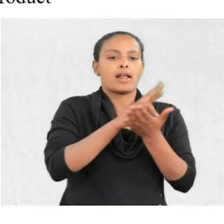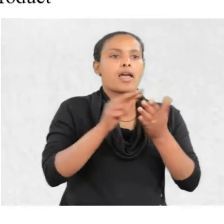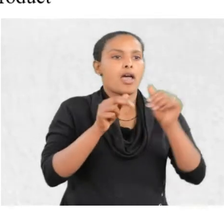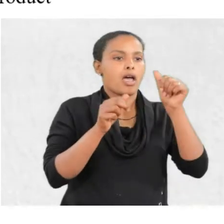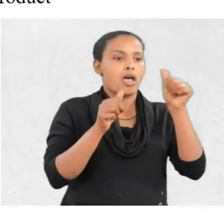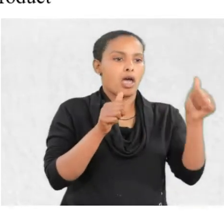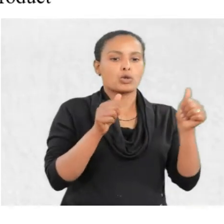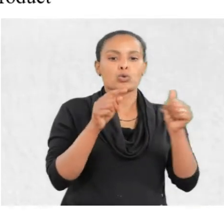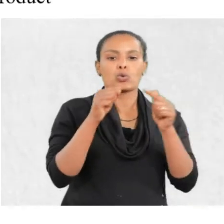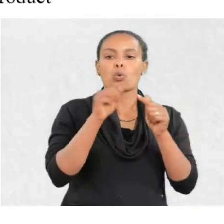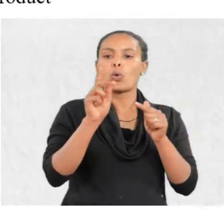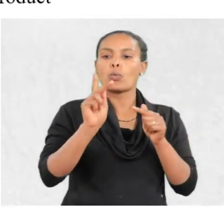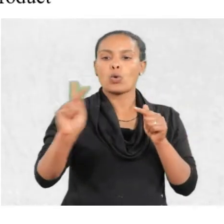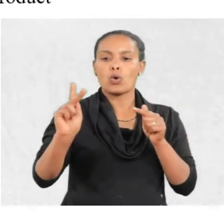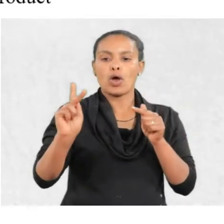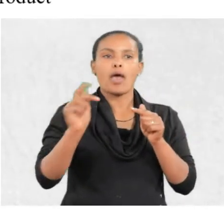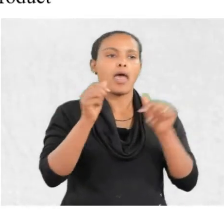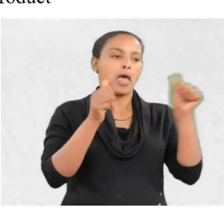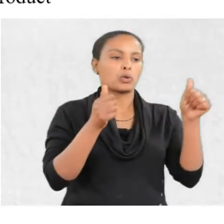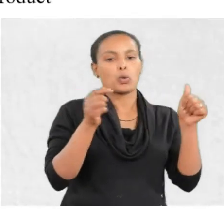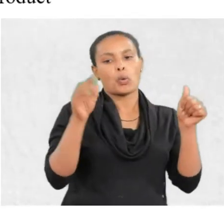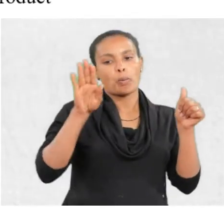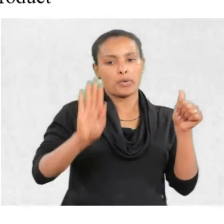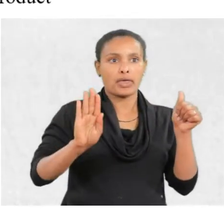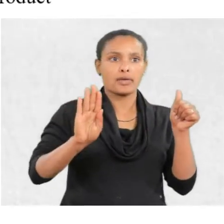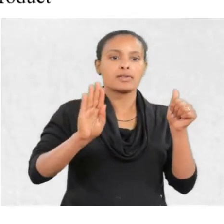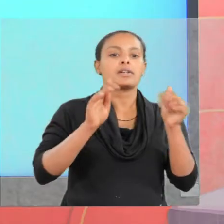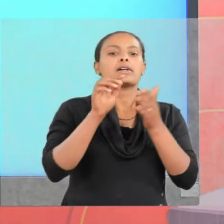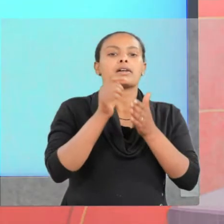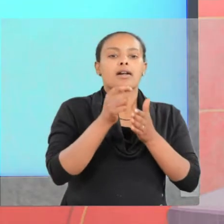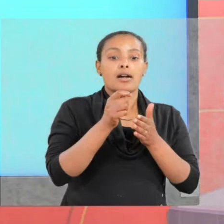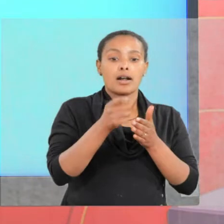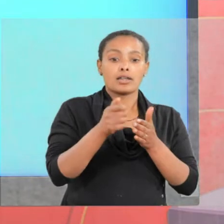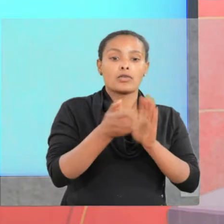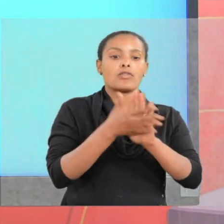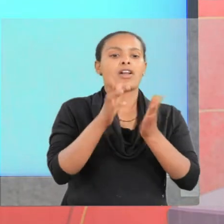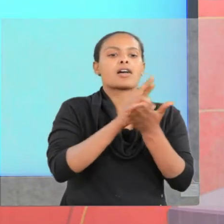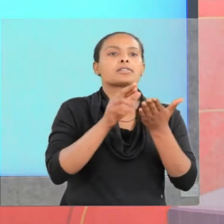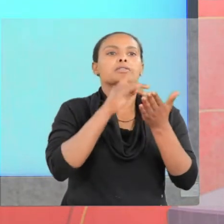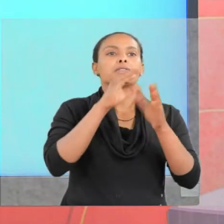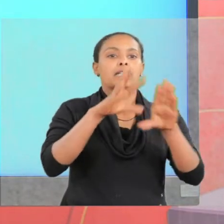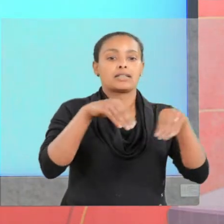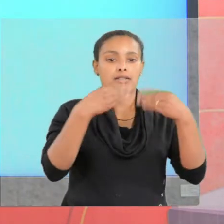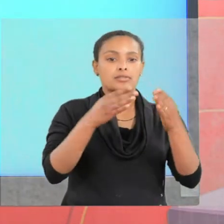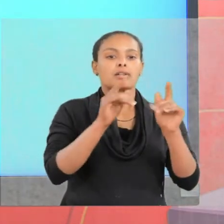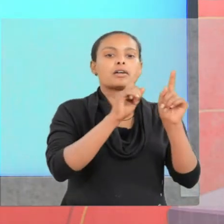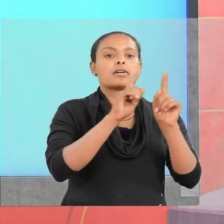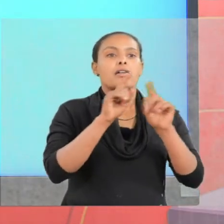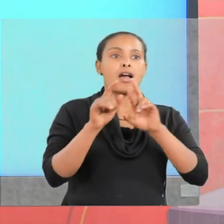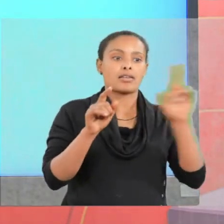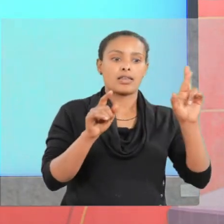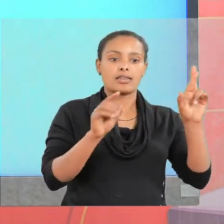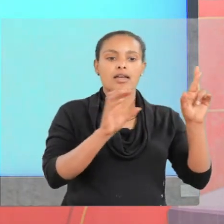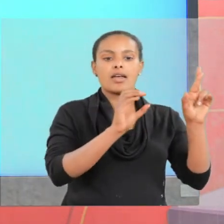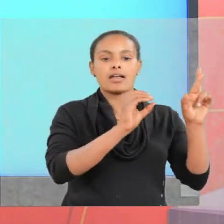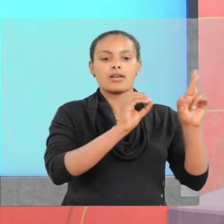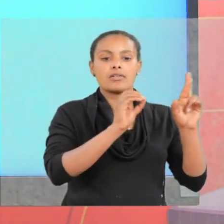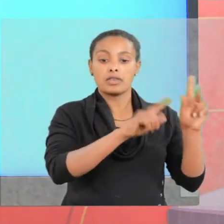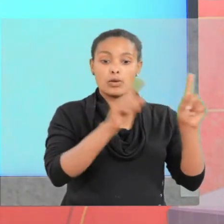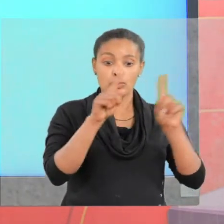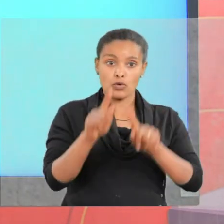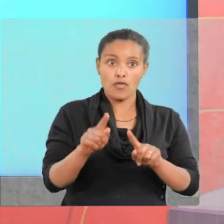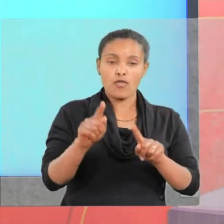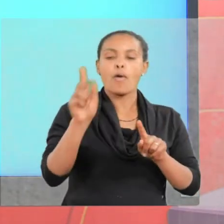to product or A to B, the rate of reaction is expressed in terms of reactant and in terms